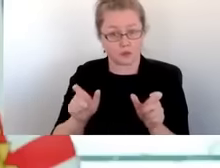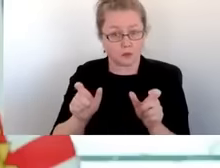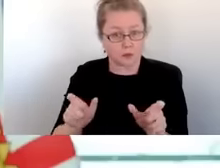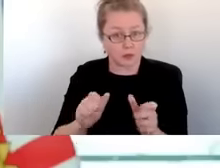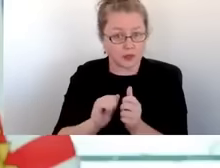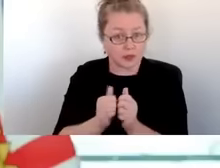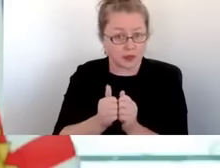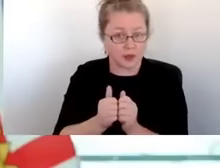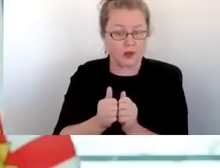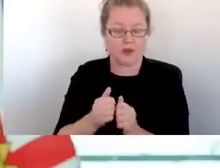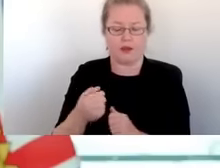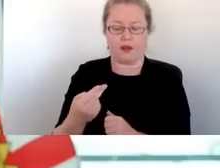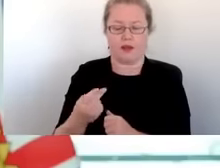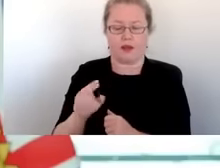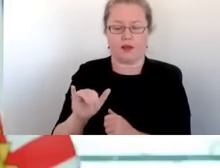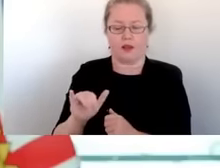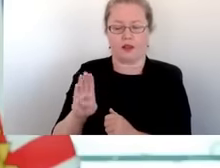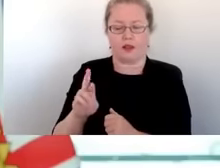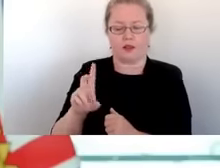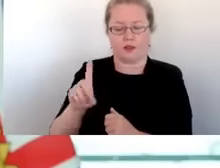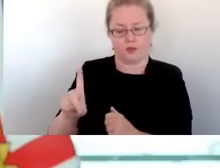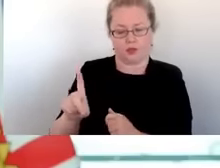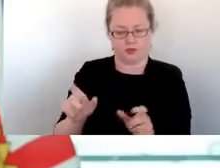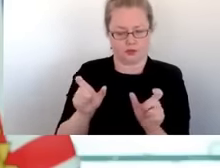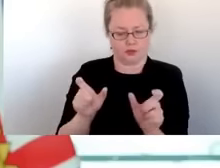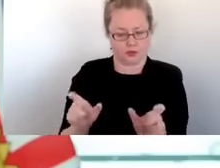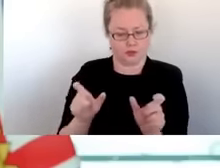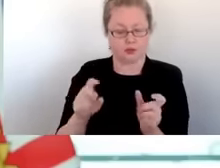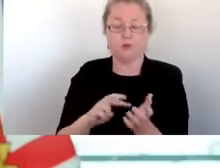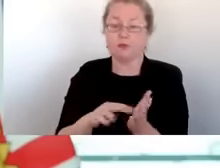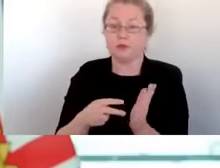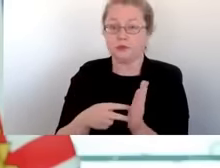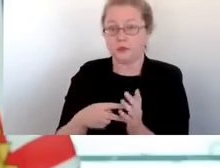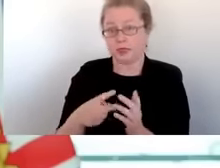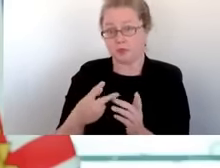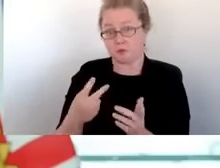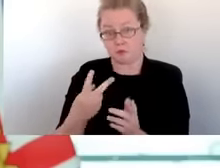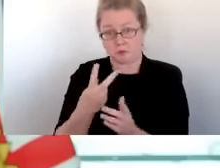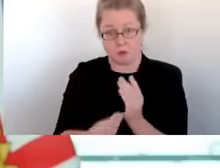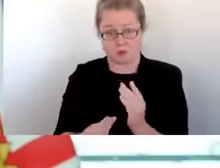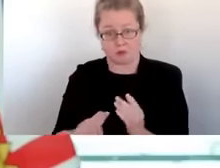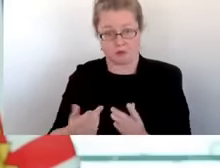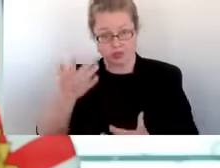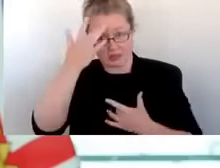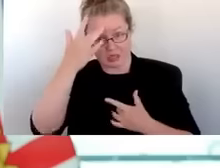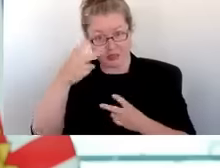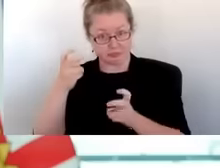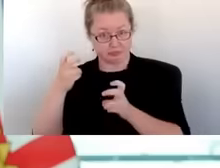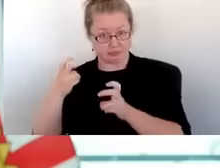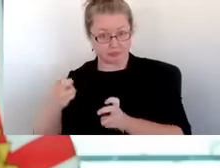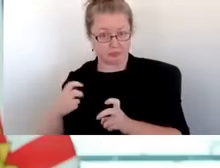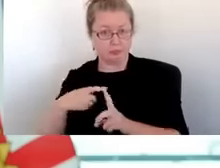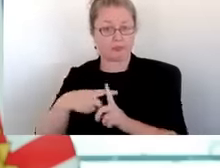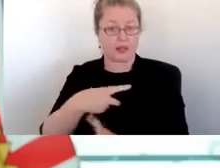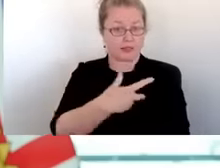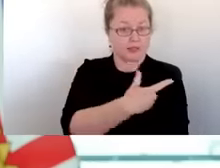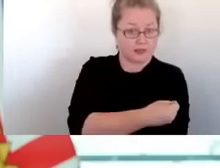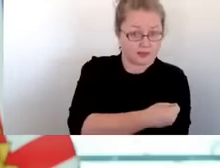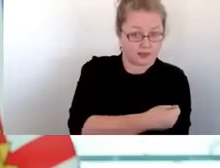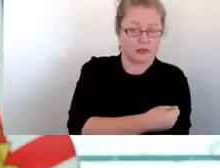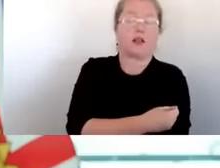longer lasting protection with hybrid immunity. So when somebody is both vaccinated and has had an infection. This